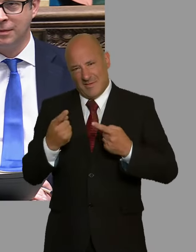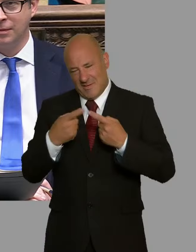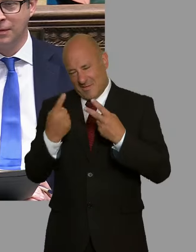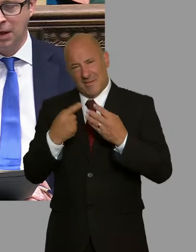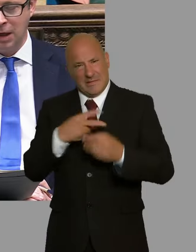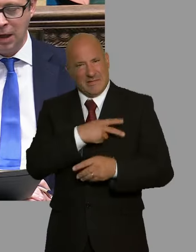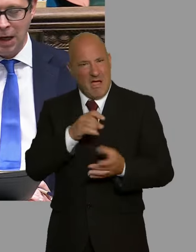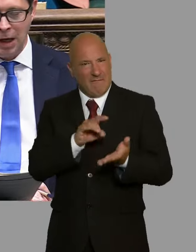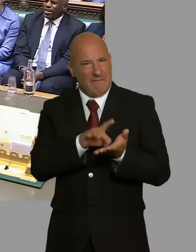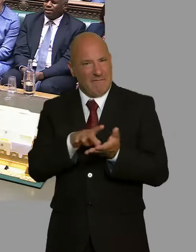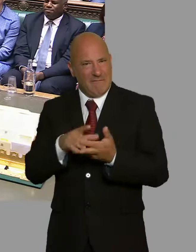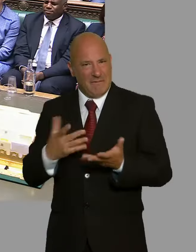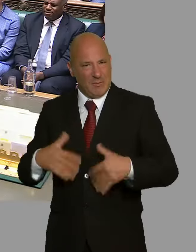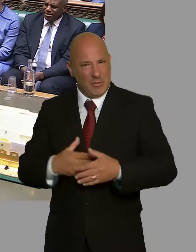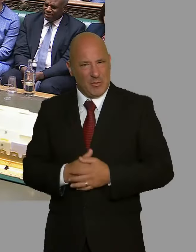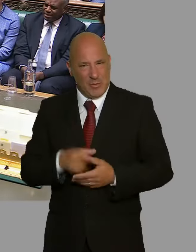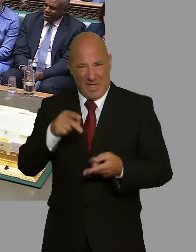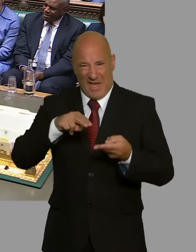up inflation?